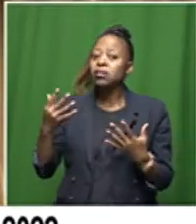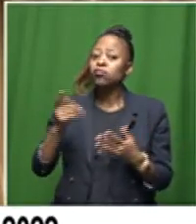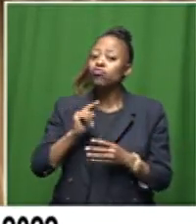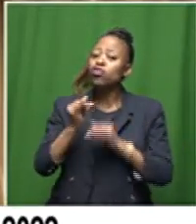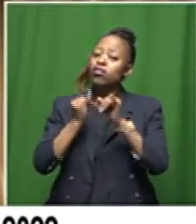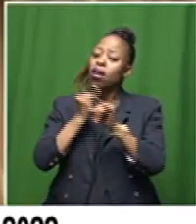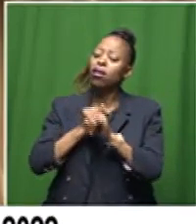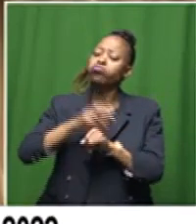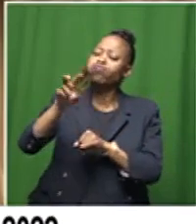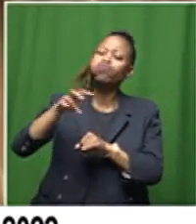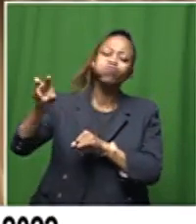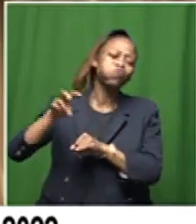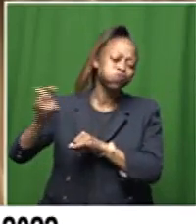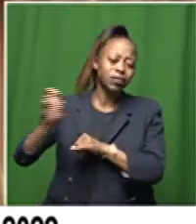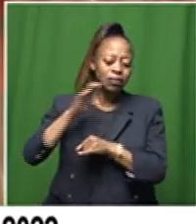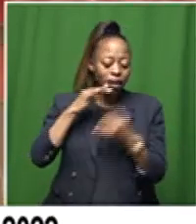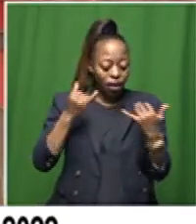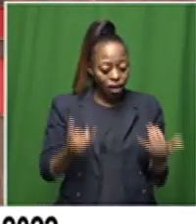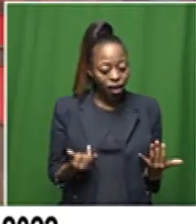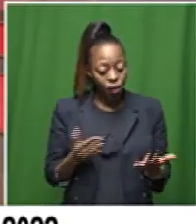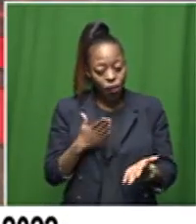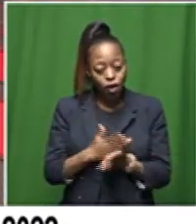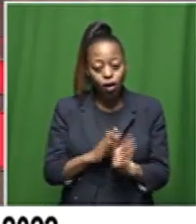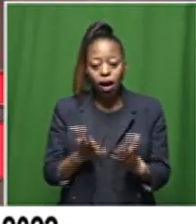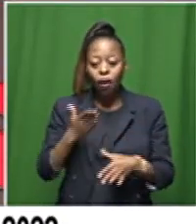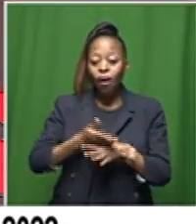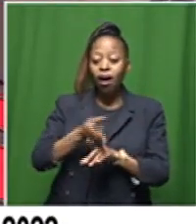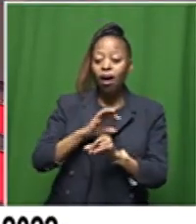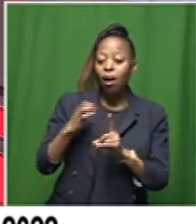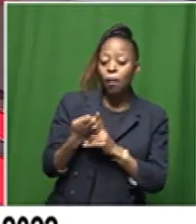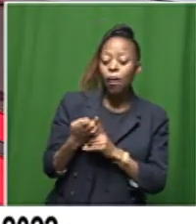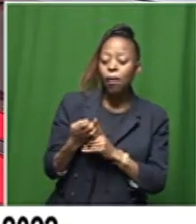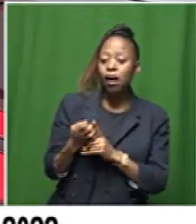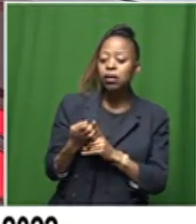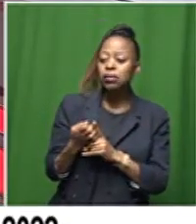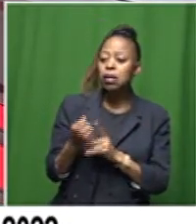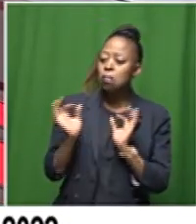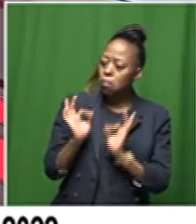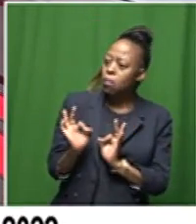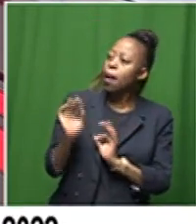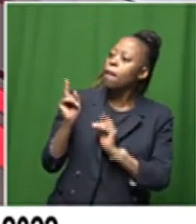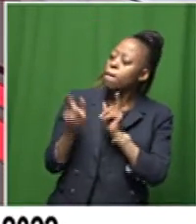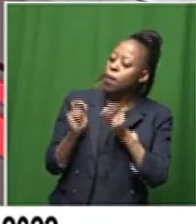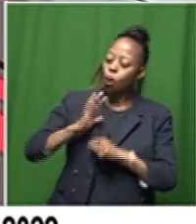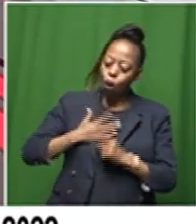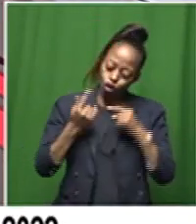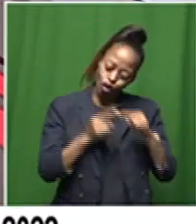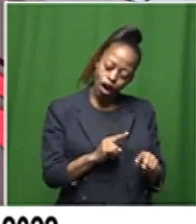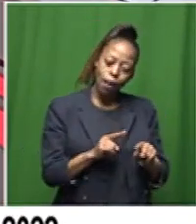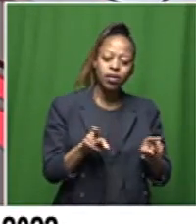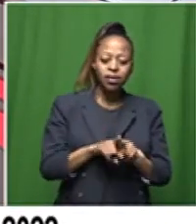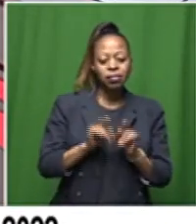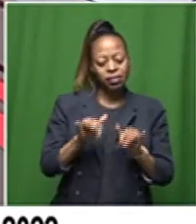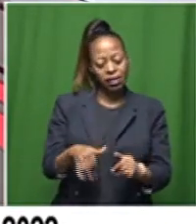OECD countries. How do we make our working environment attractive so that we can choose to stay?